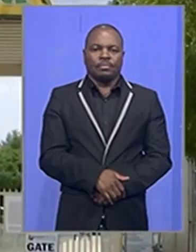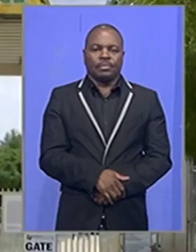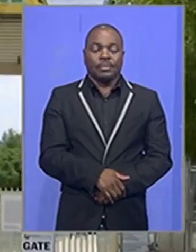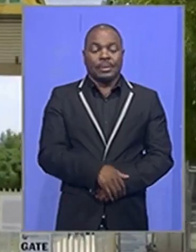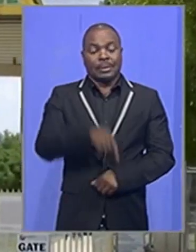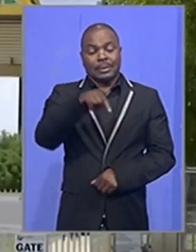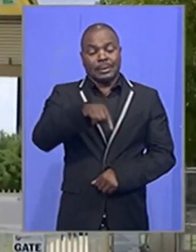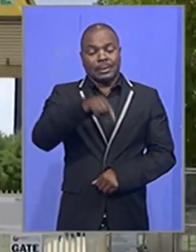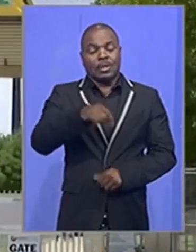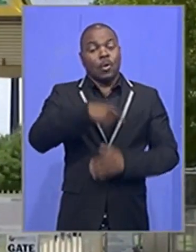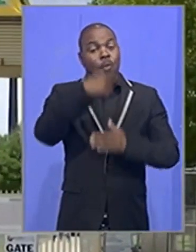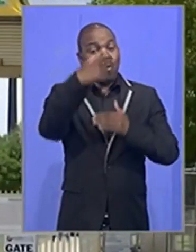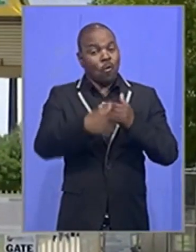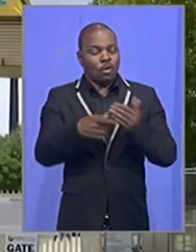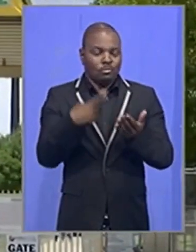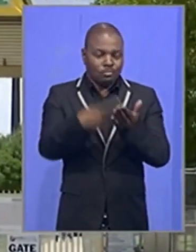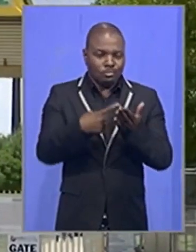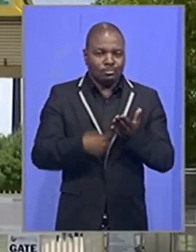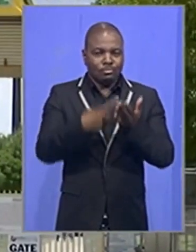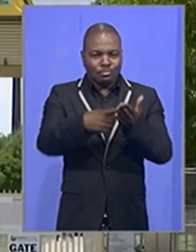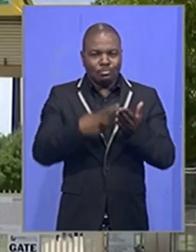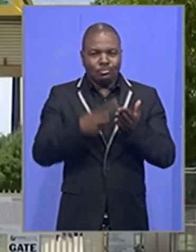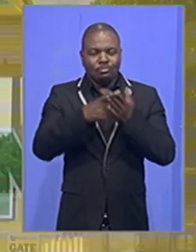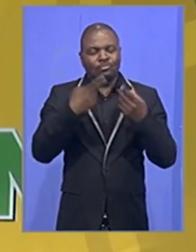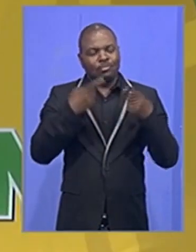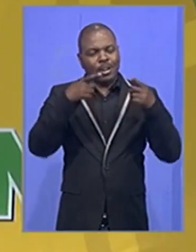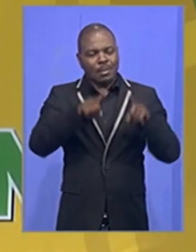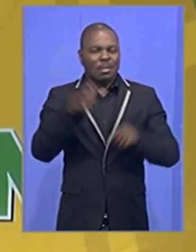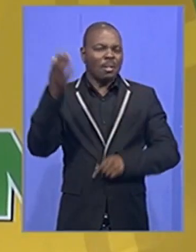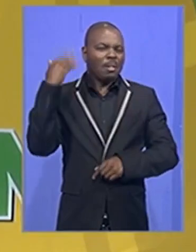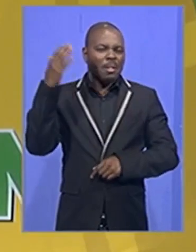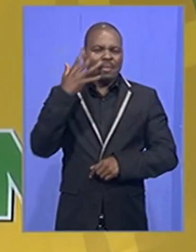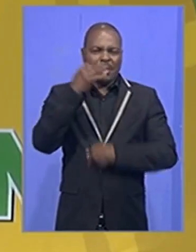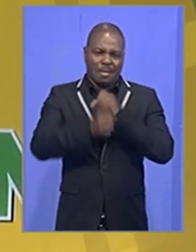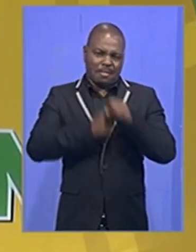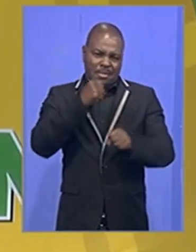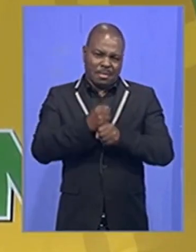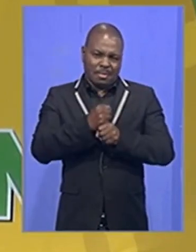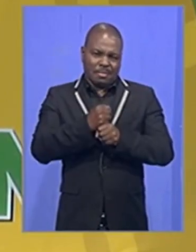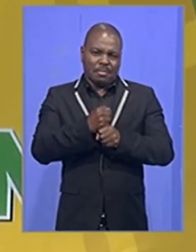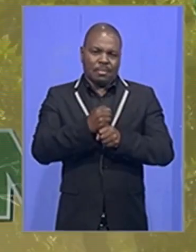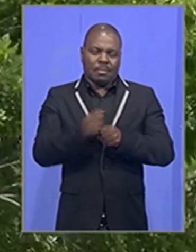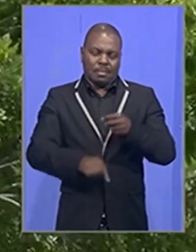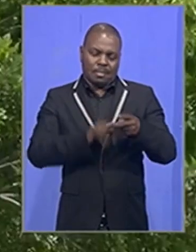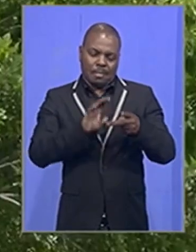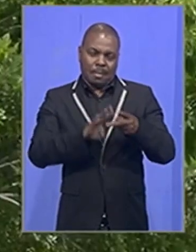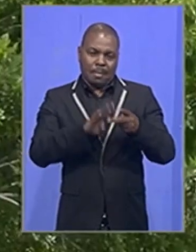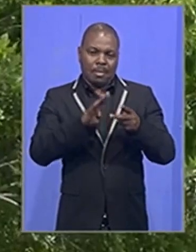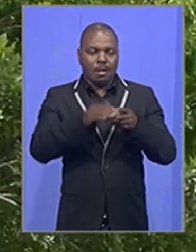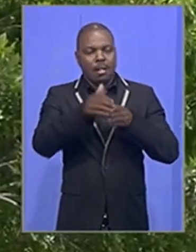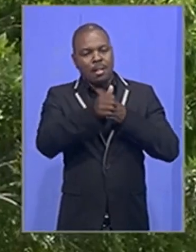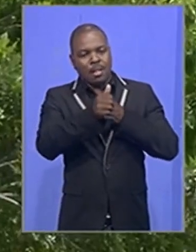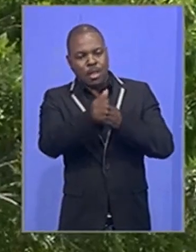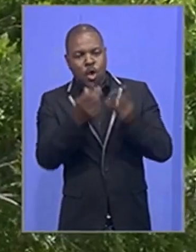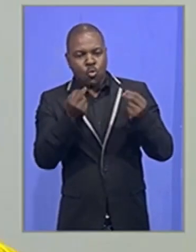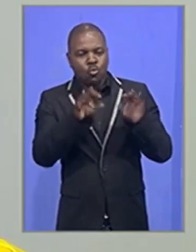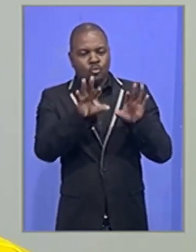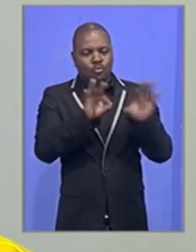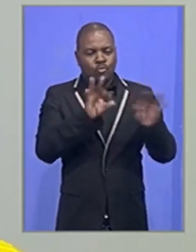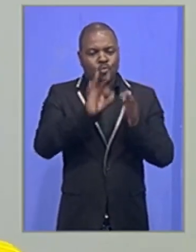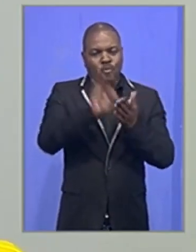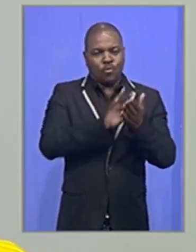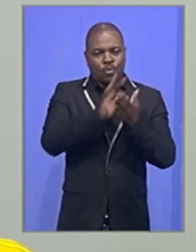Sebokeng sena ho tlo sekasekwa dikgothaletso tse ileng tsa tjhaellwa monwana dilemong tse 5 tse fetileng le ho kgetha boetapele bo botjha.